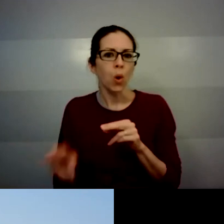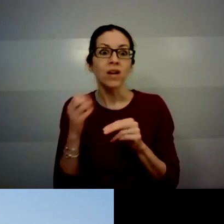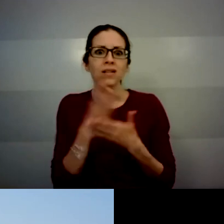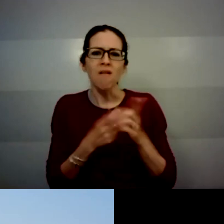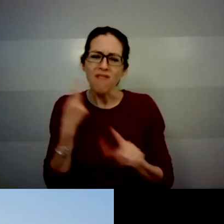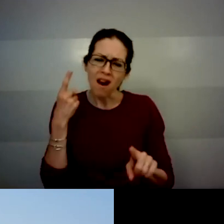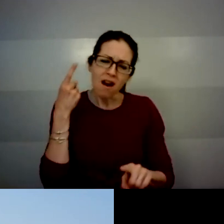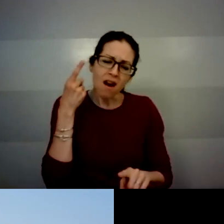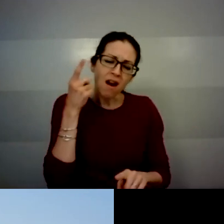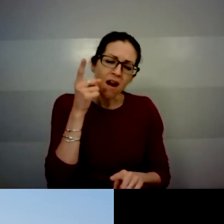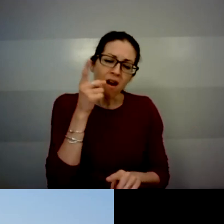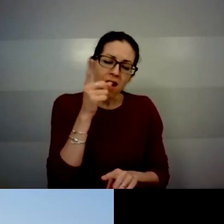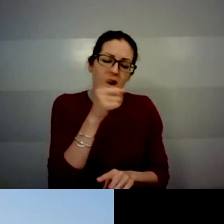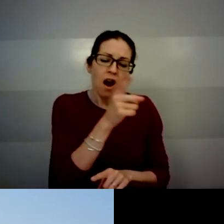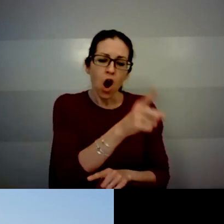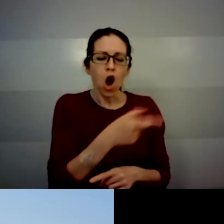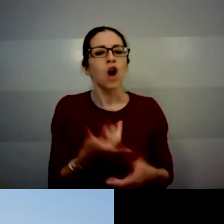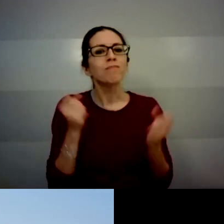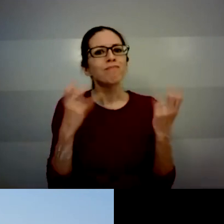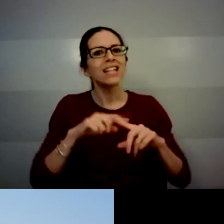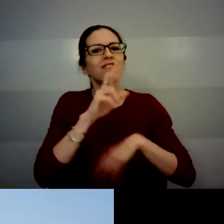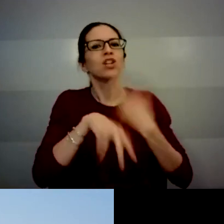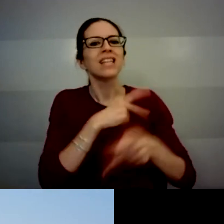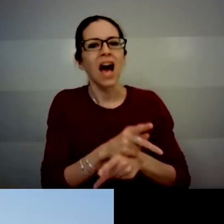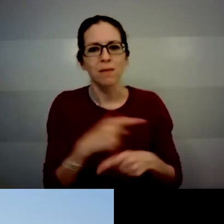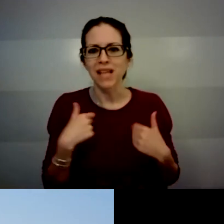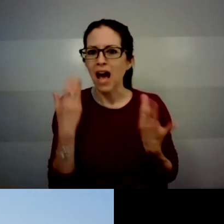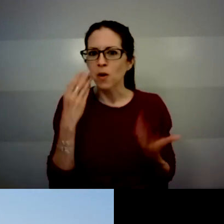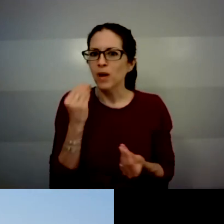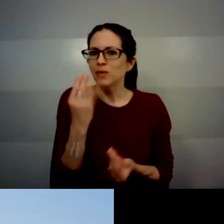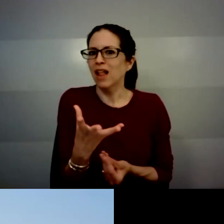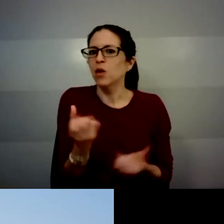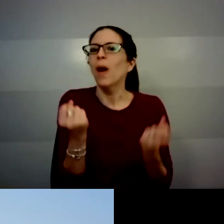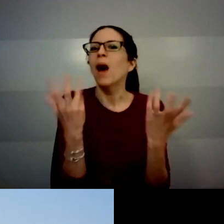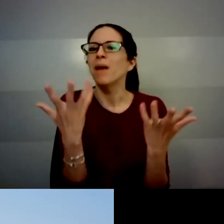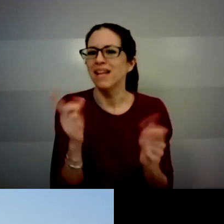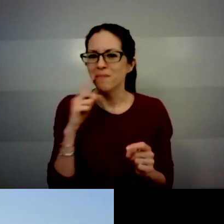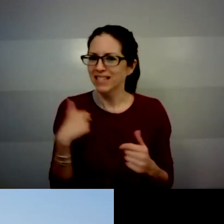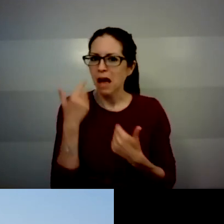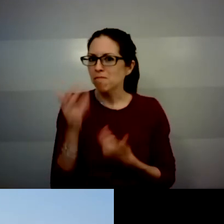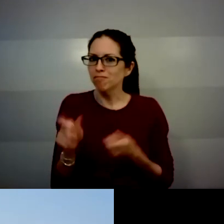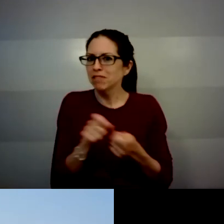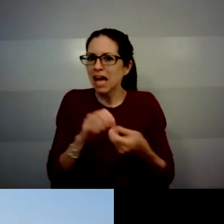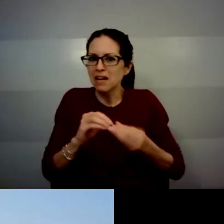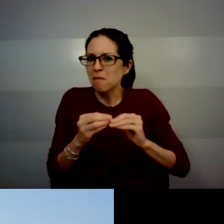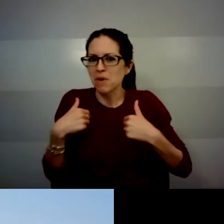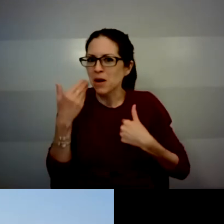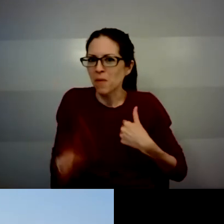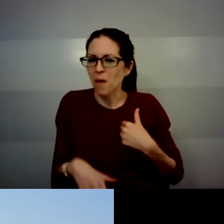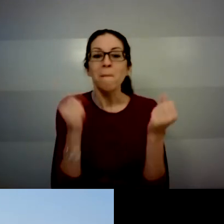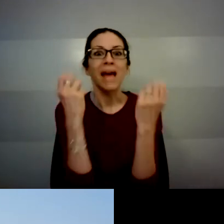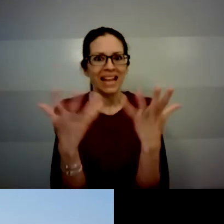migrations. But I don't want to tell you how many there are because I bet that number is not going to be correct. Lots of